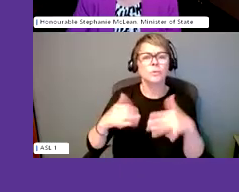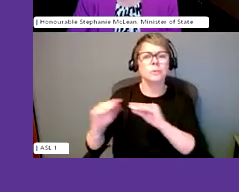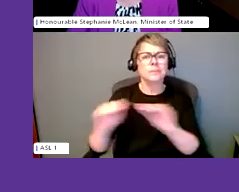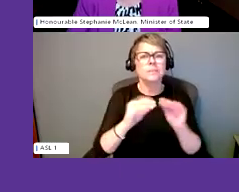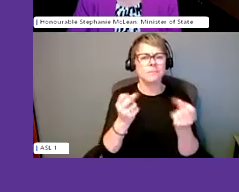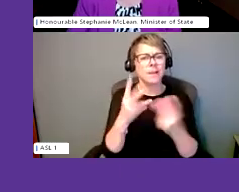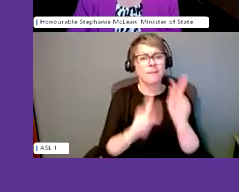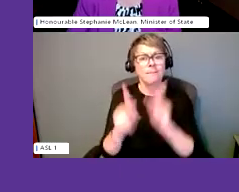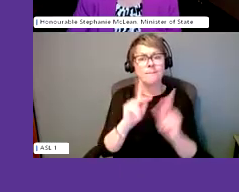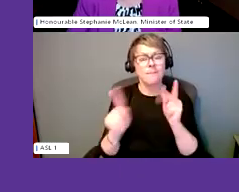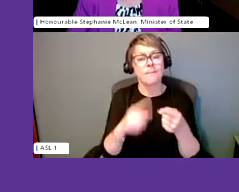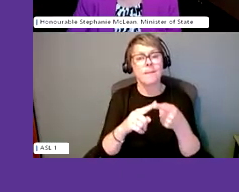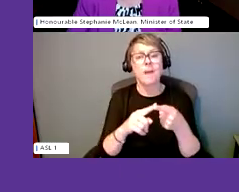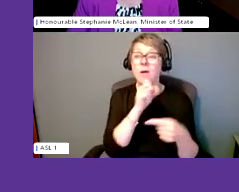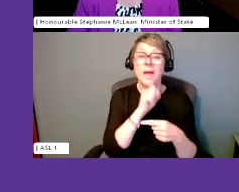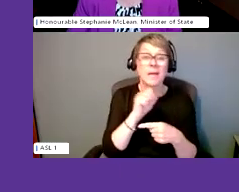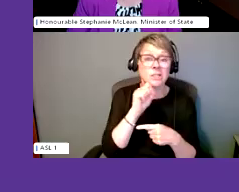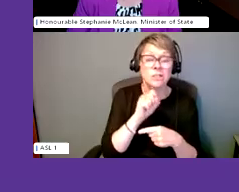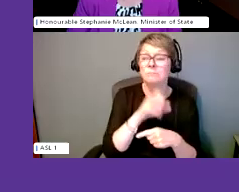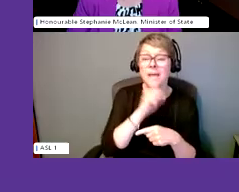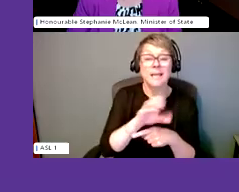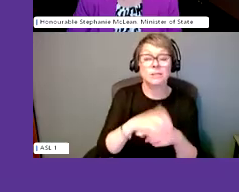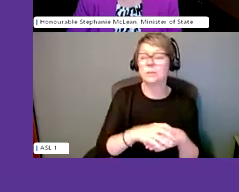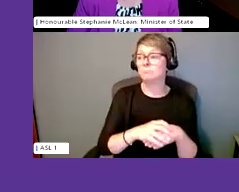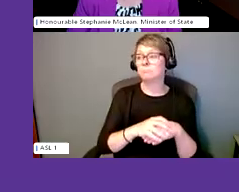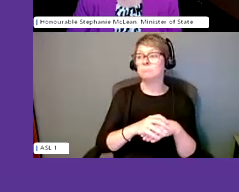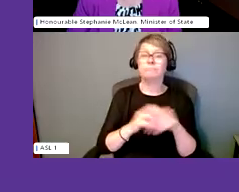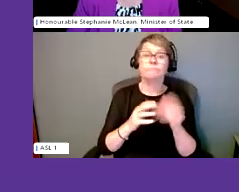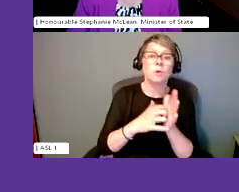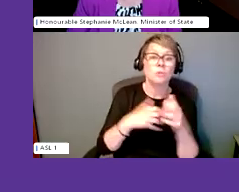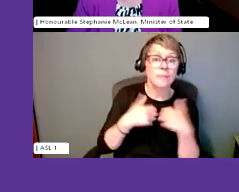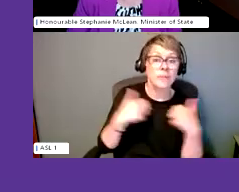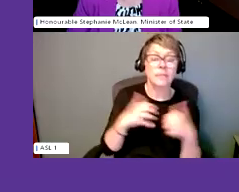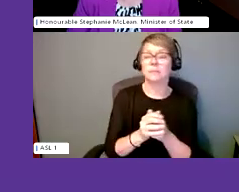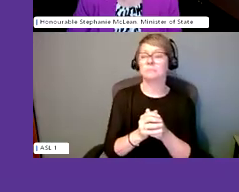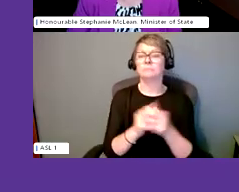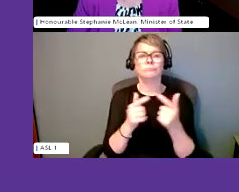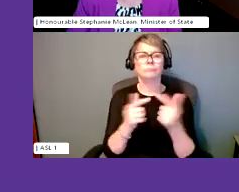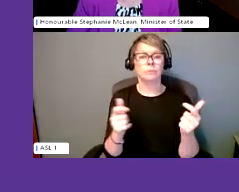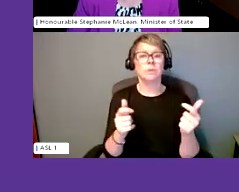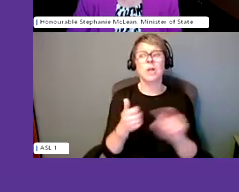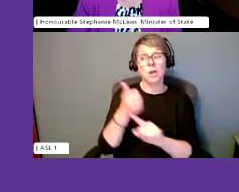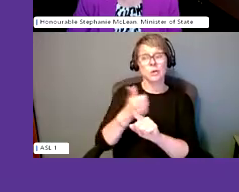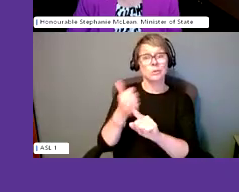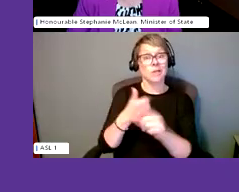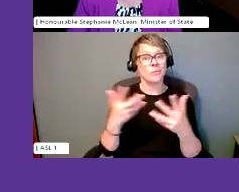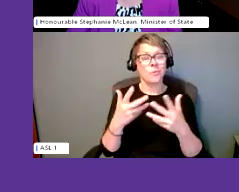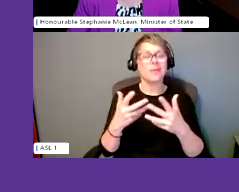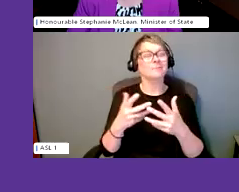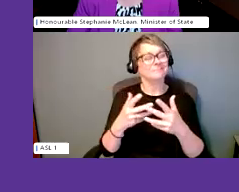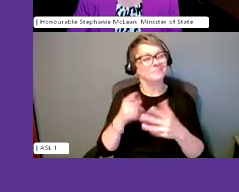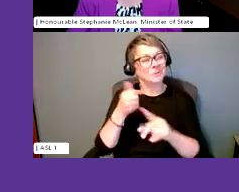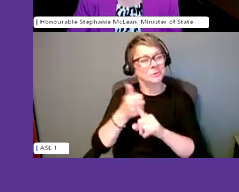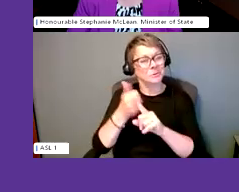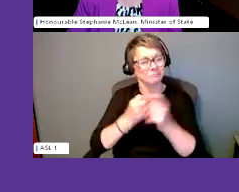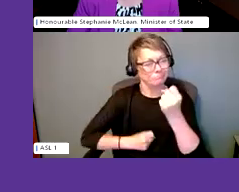about aging, vulnerability, and elder abuse prevention. Rayanne is widely known as the backbone of elder abuse education